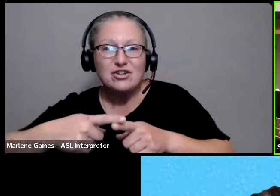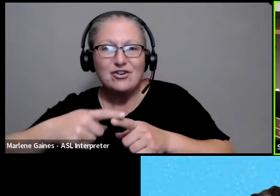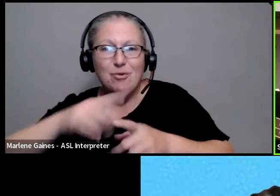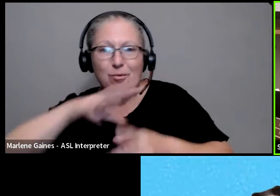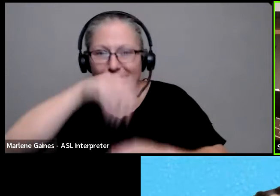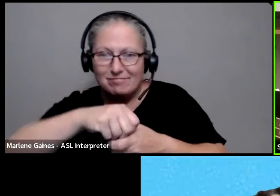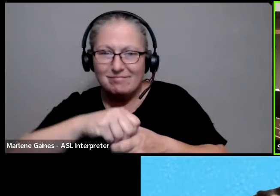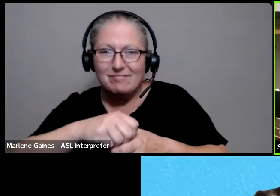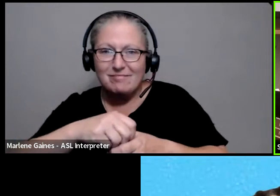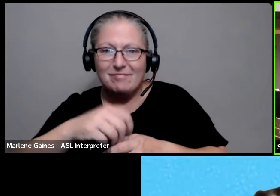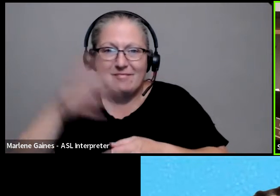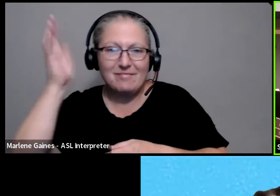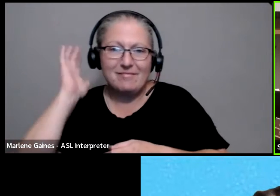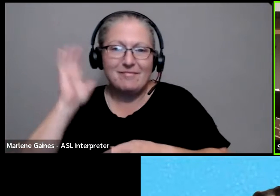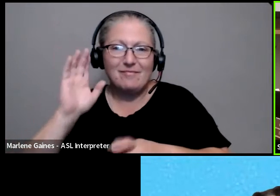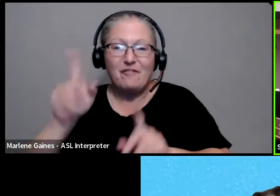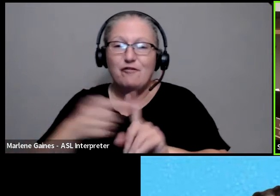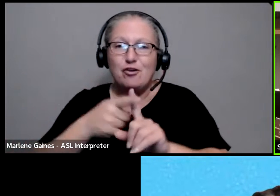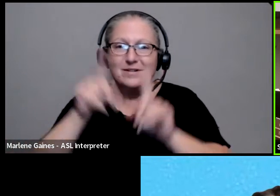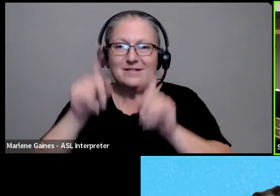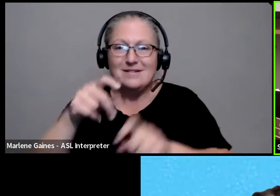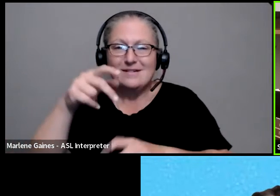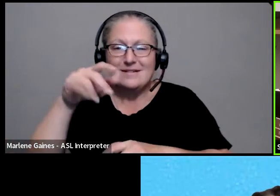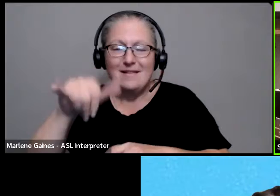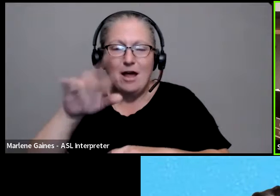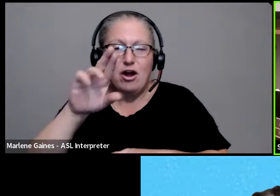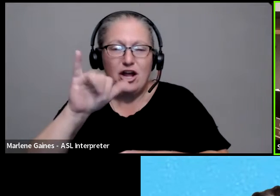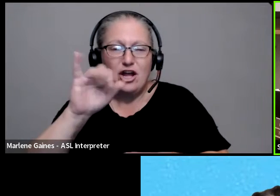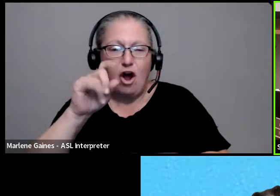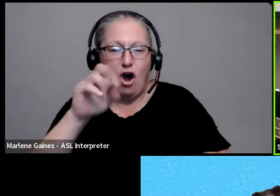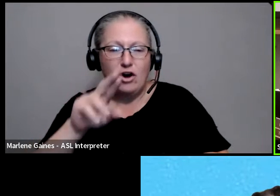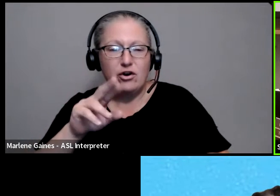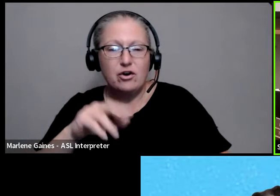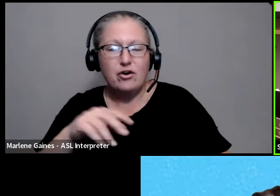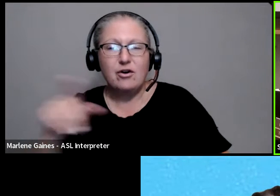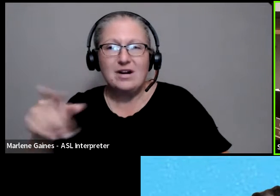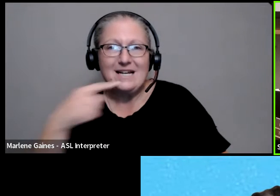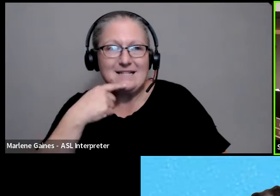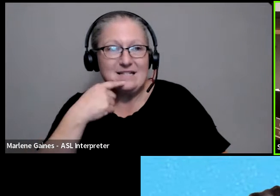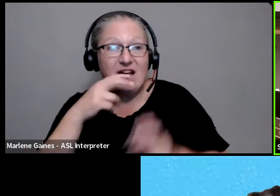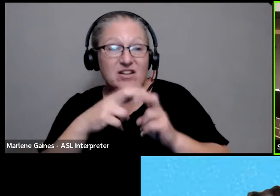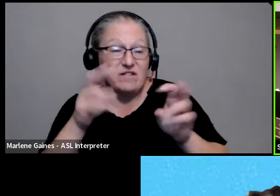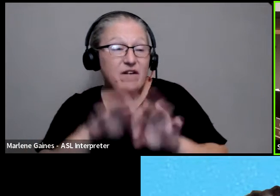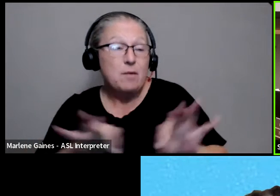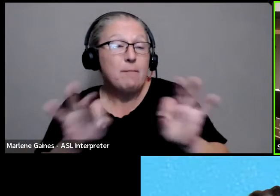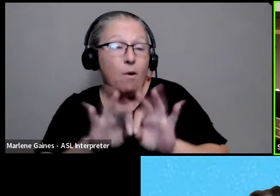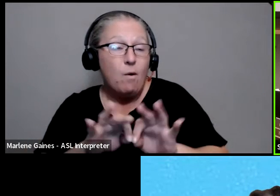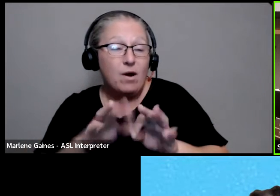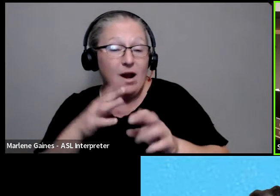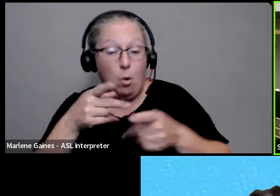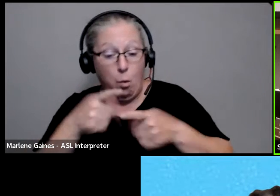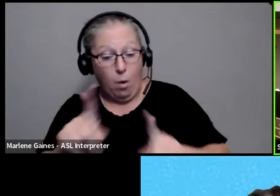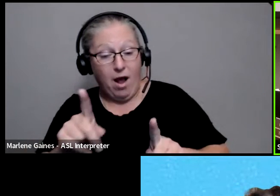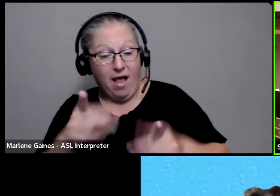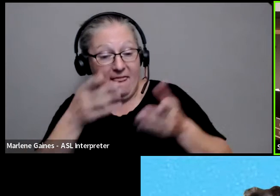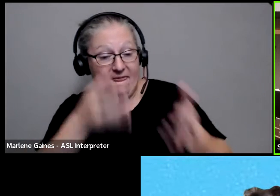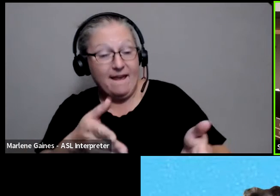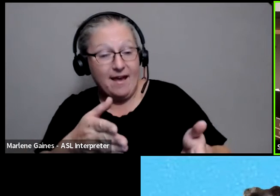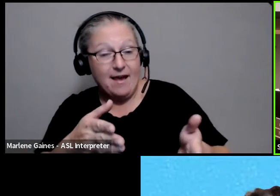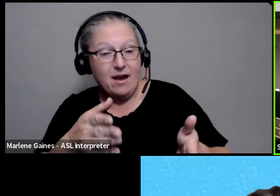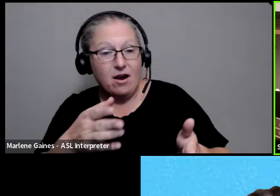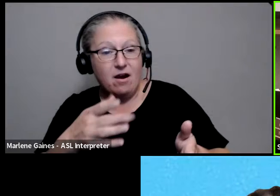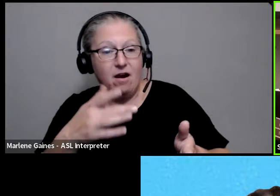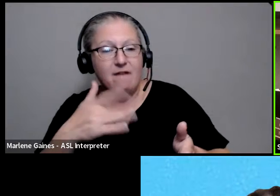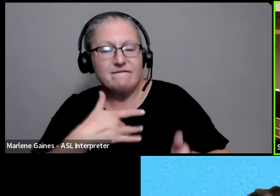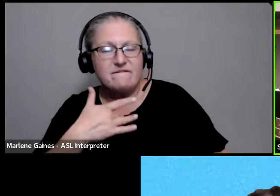group. And he was like, same thing. It was like, yeah, no, it was an important thing. And while I was there the whole time, it was like really good